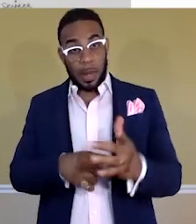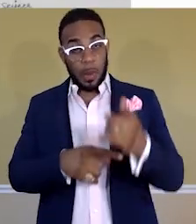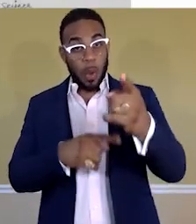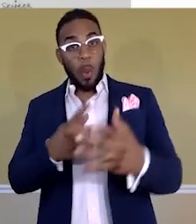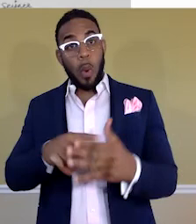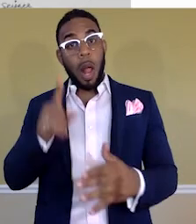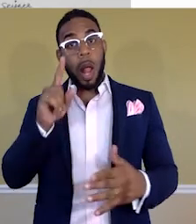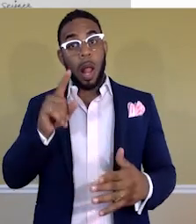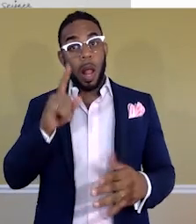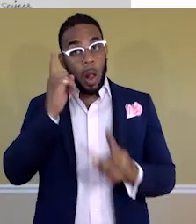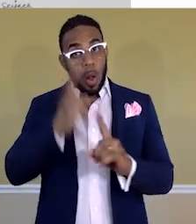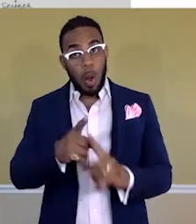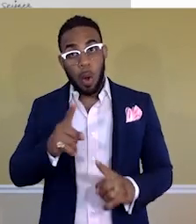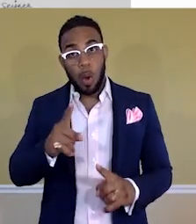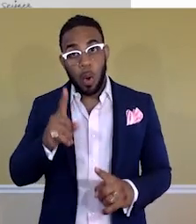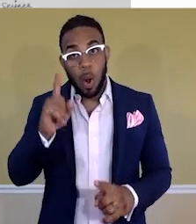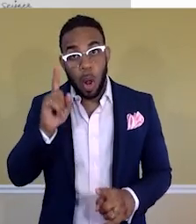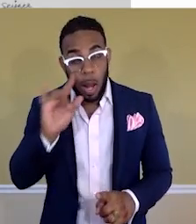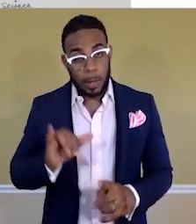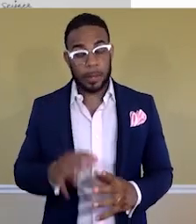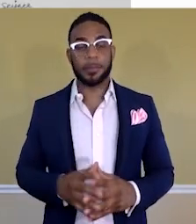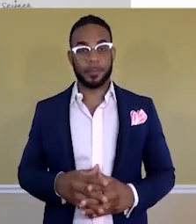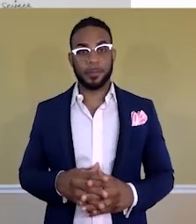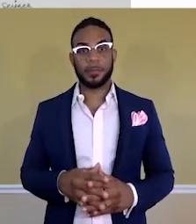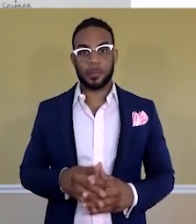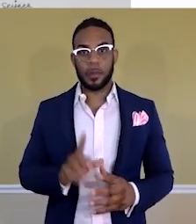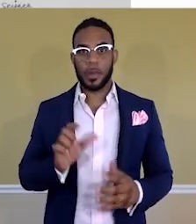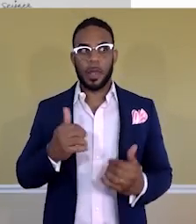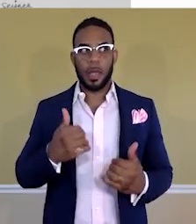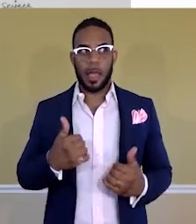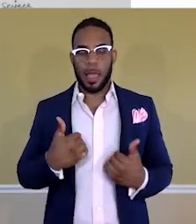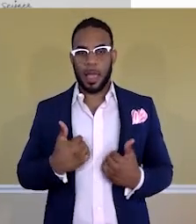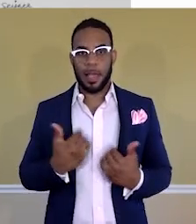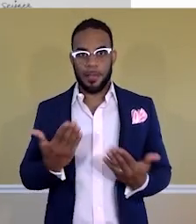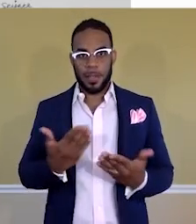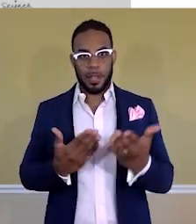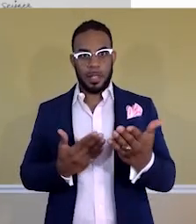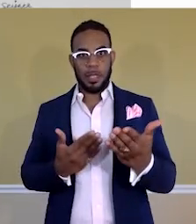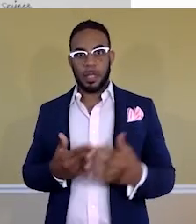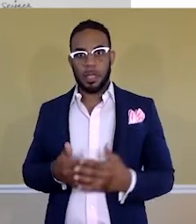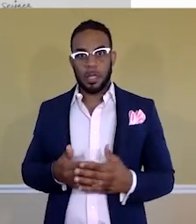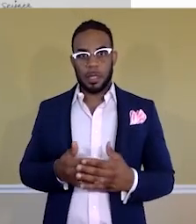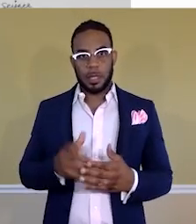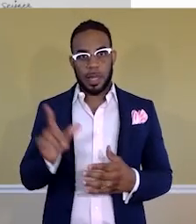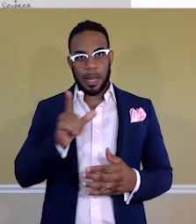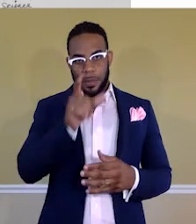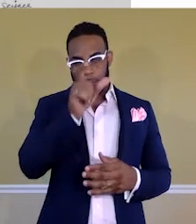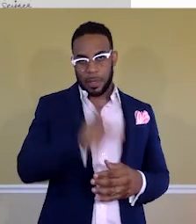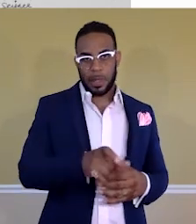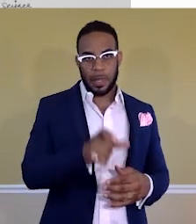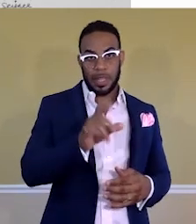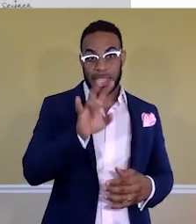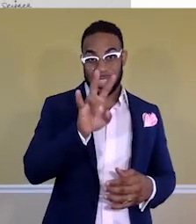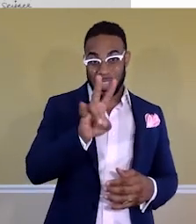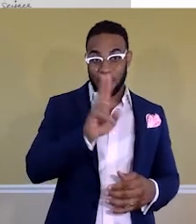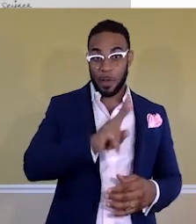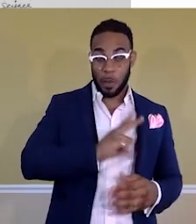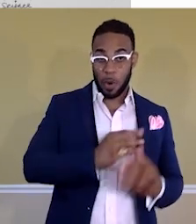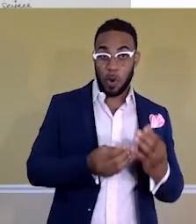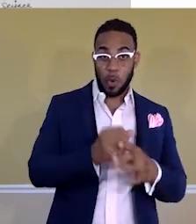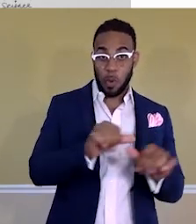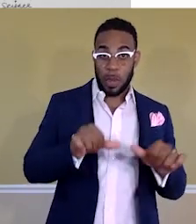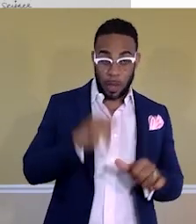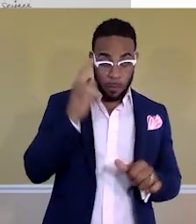what those goal writing sessions look like, where I have here on the left-hand side 7 personal